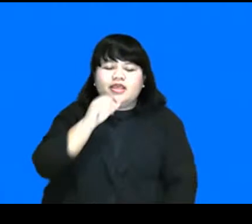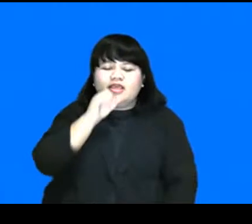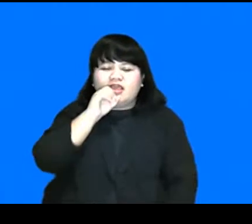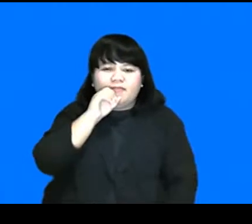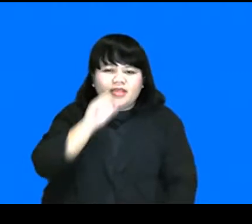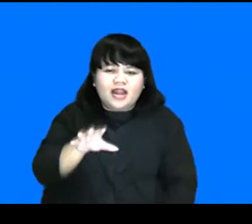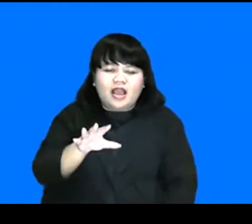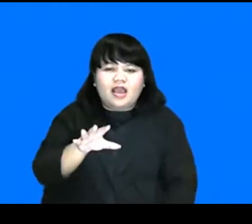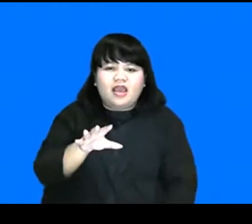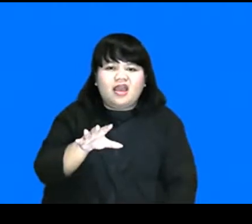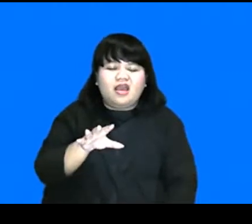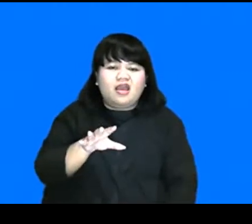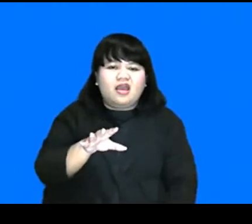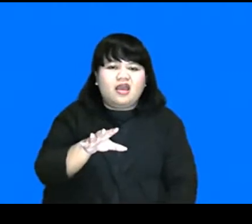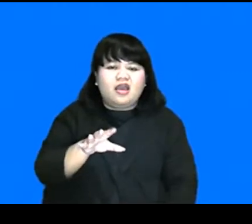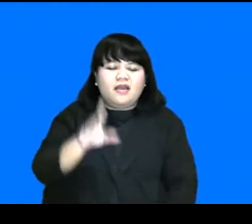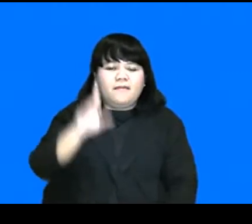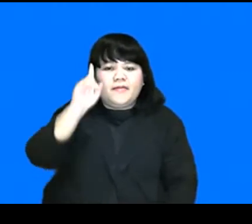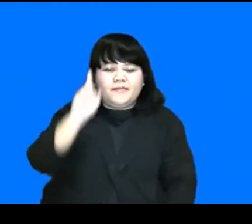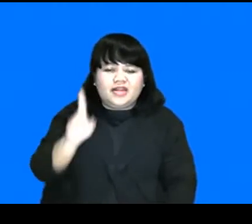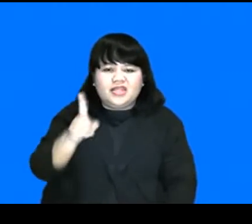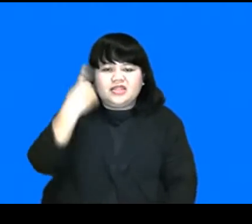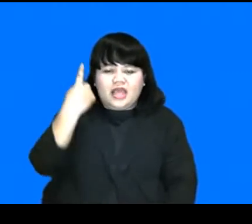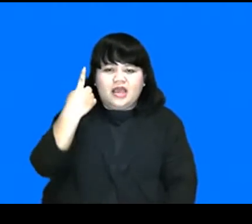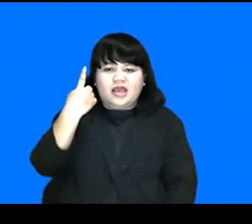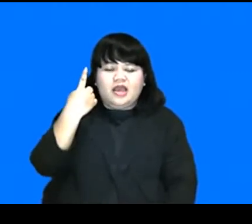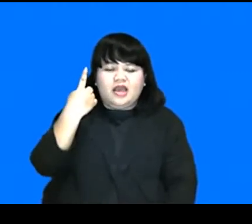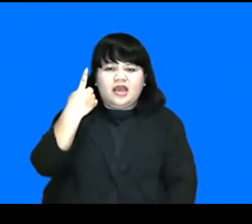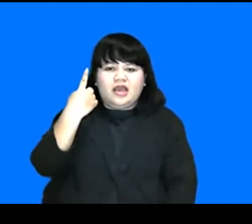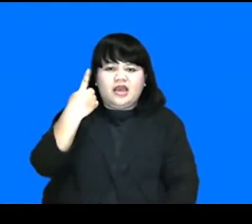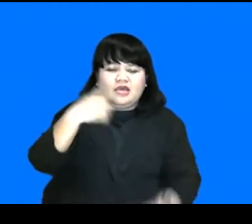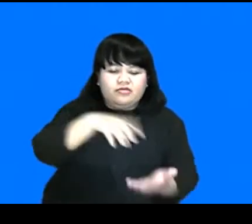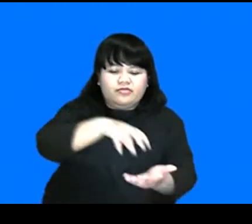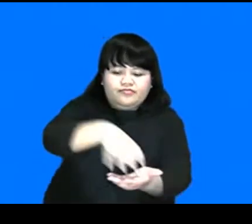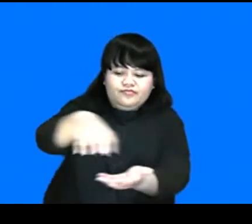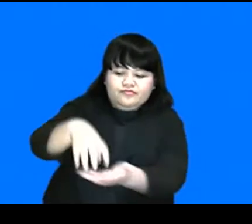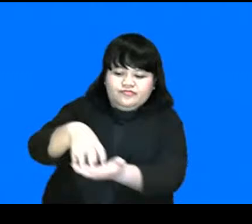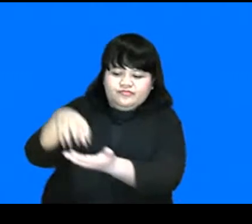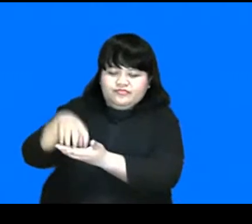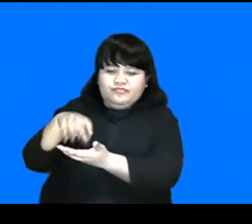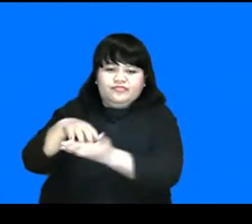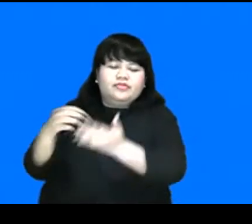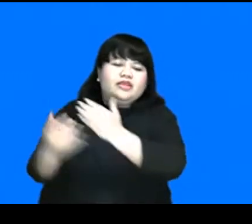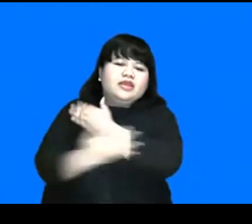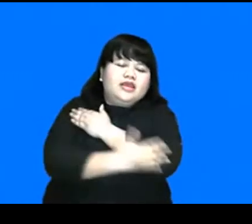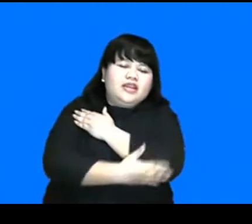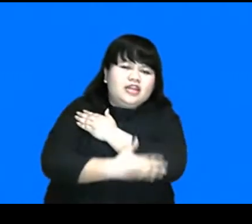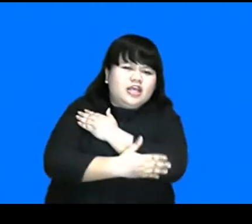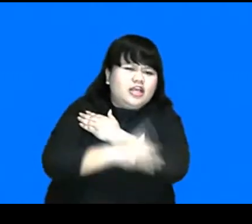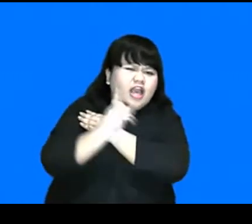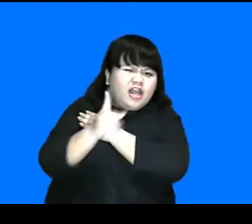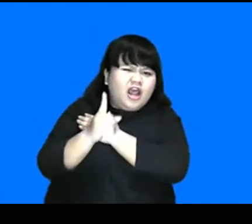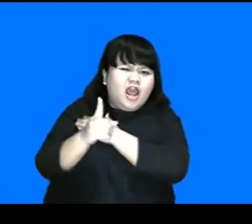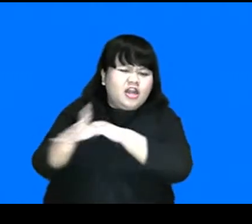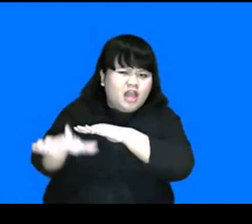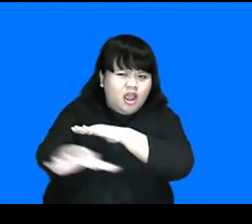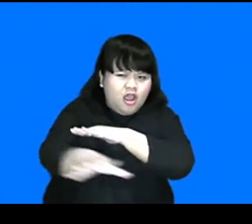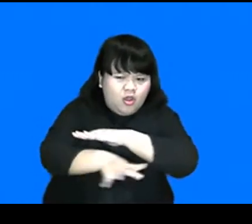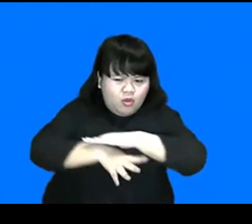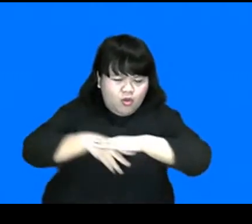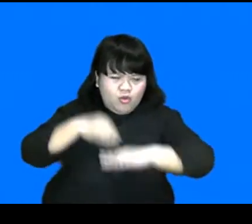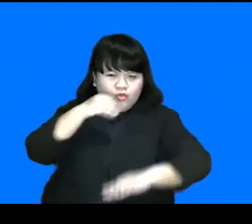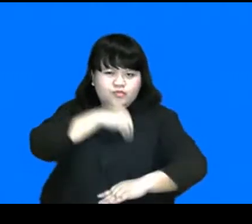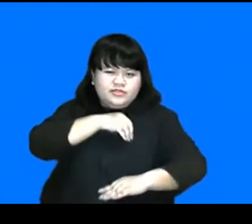some places, not to mention Indonesia here, there's still a high corruption rate. Like even